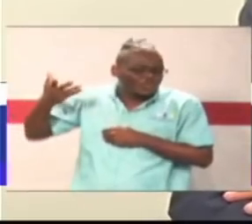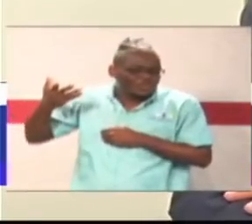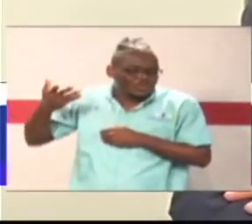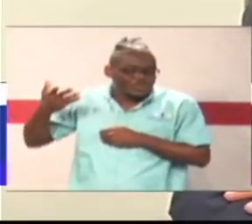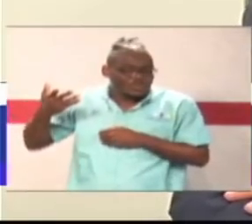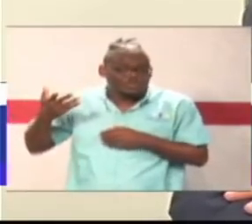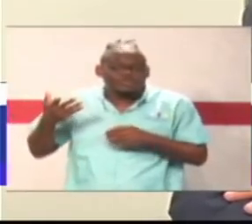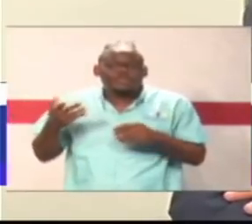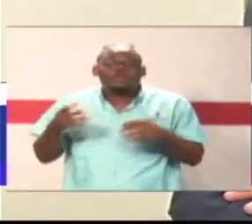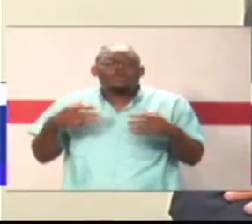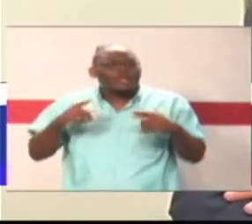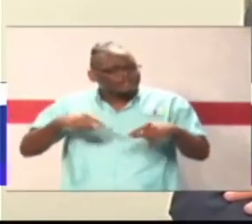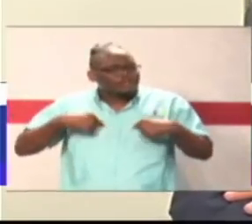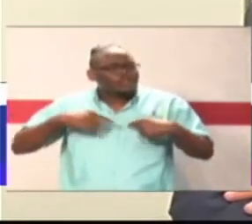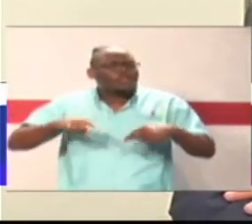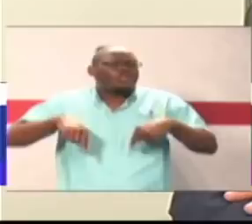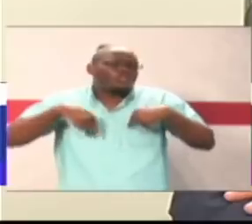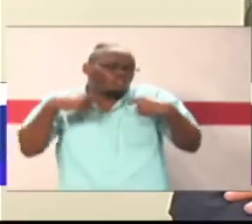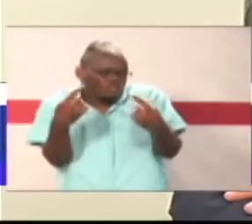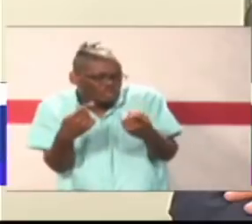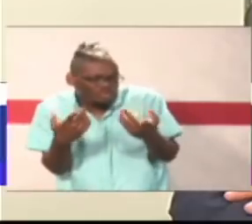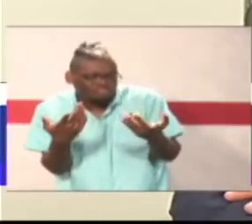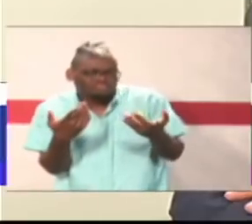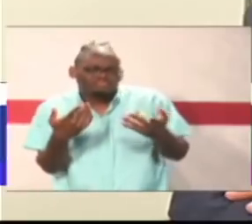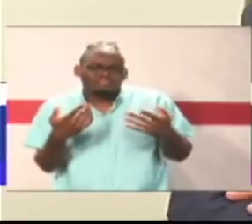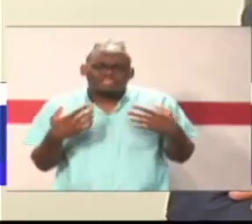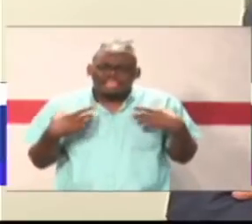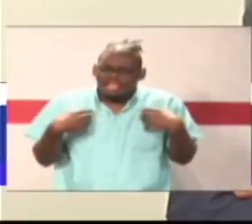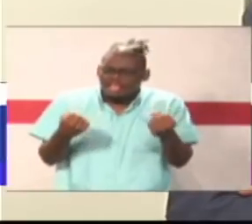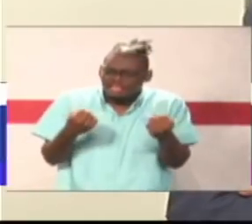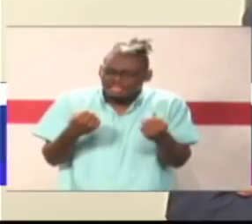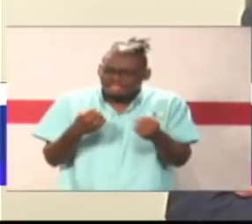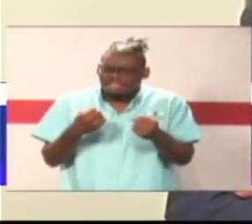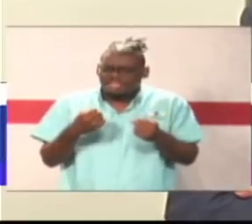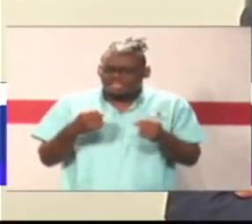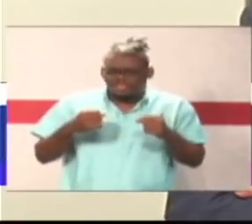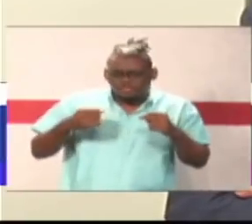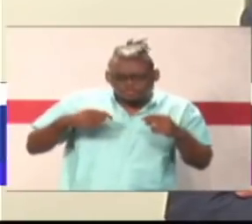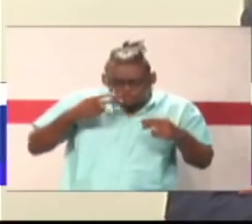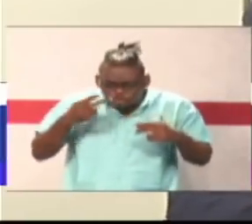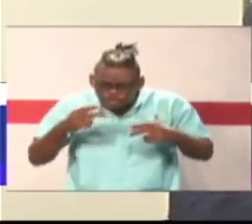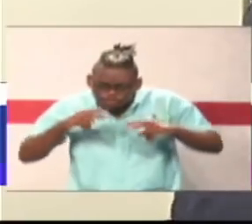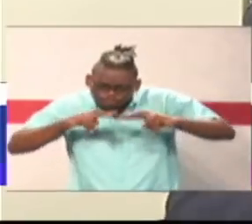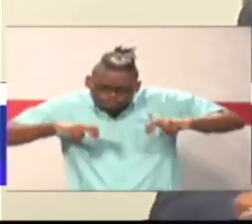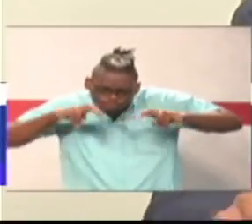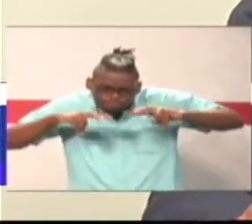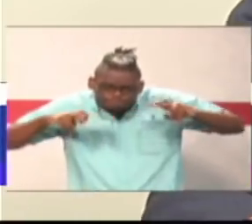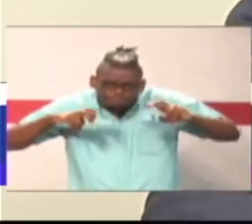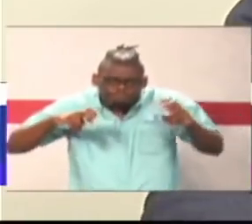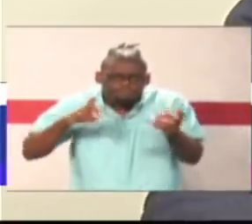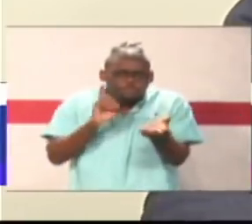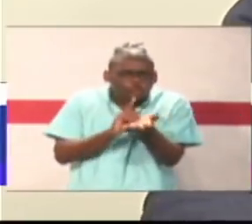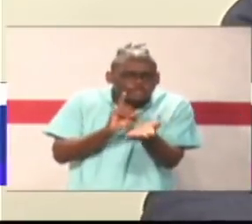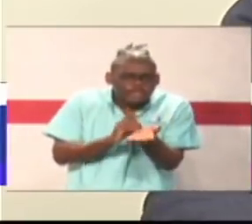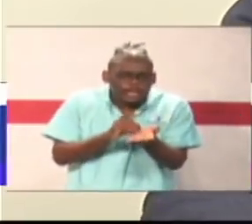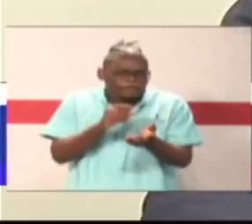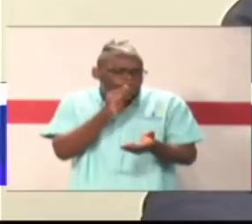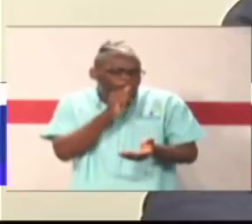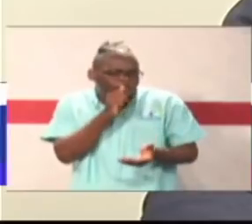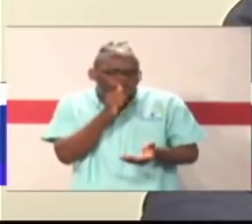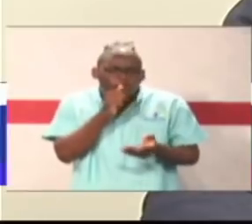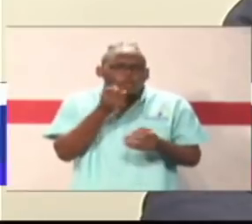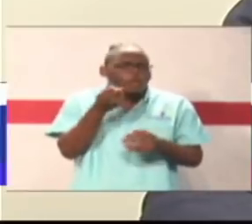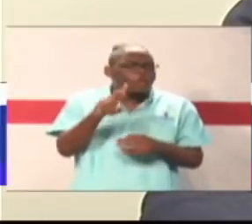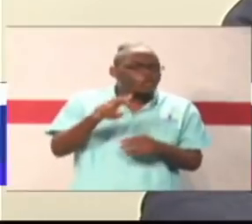screened, either in a public facility or by your private doctor. Also, as Ms.